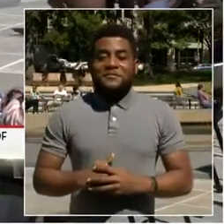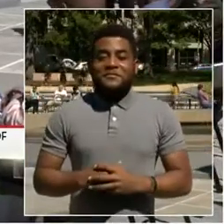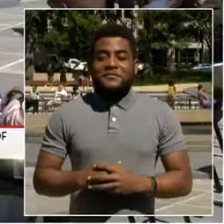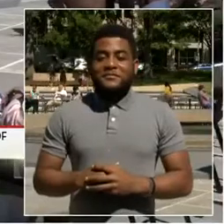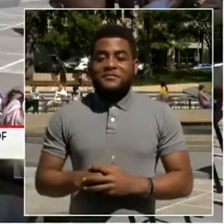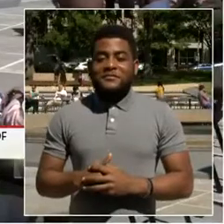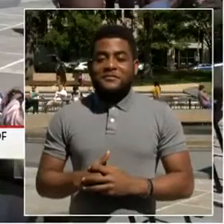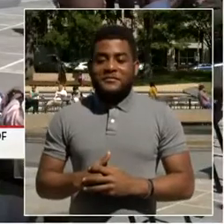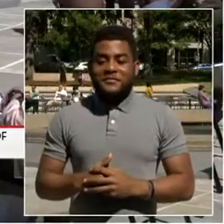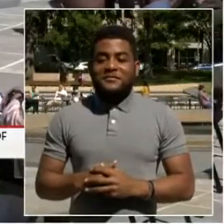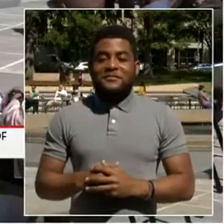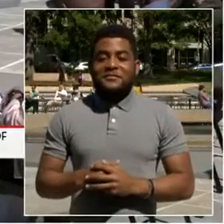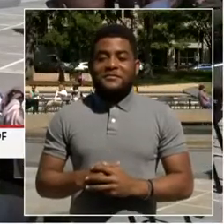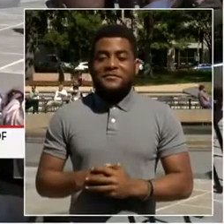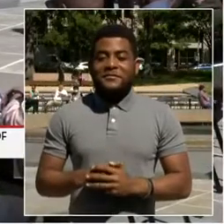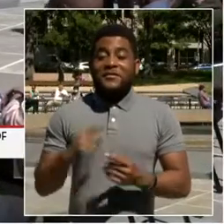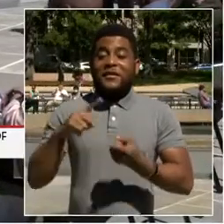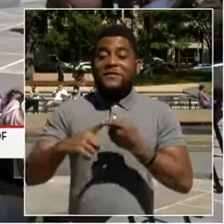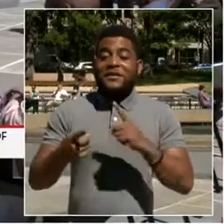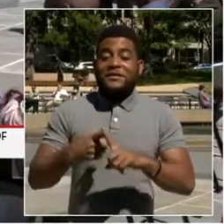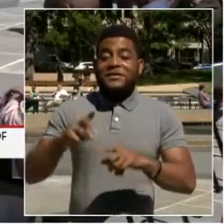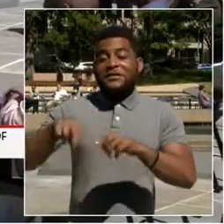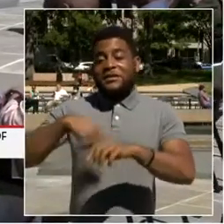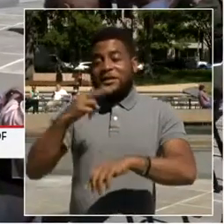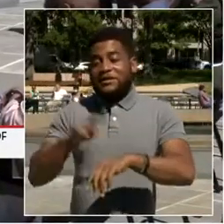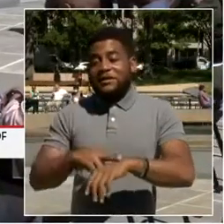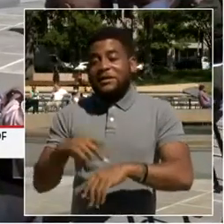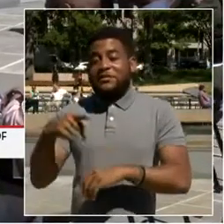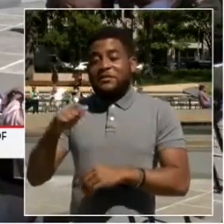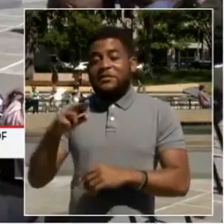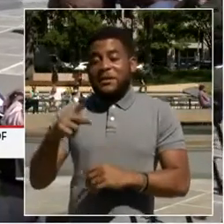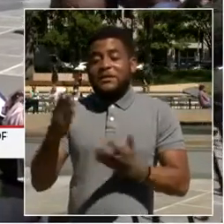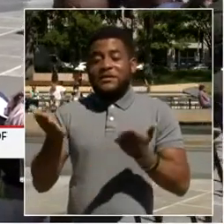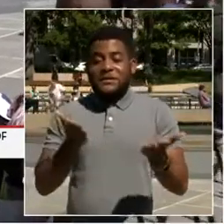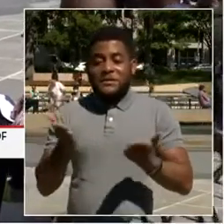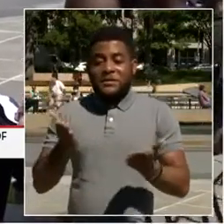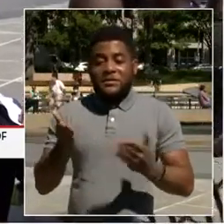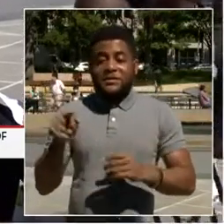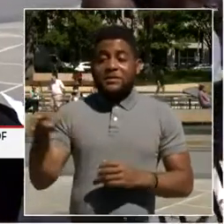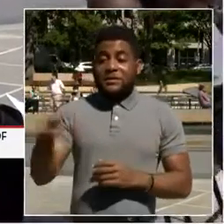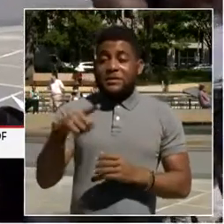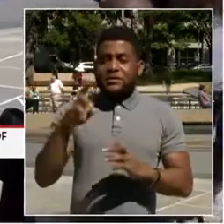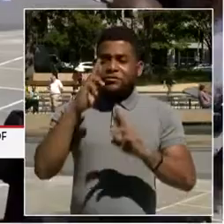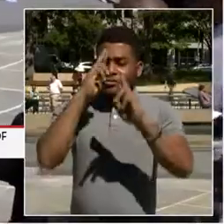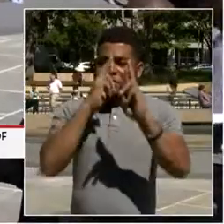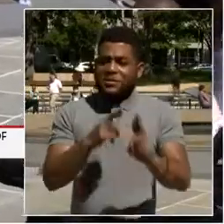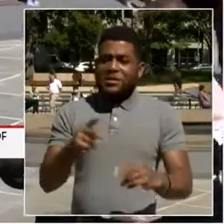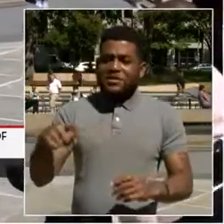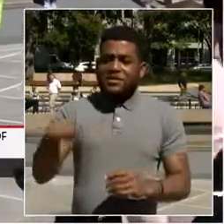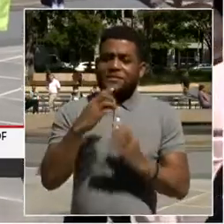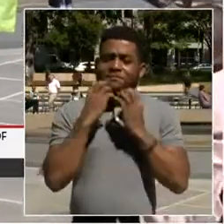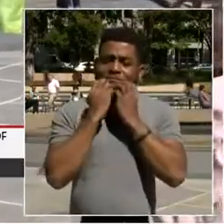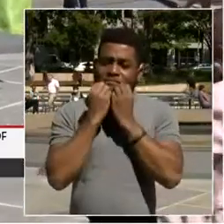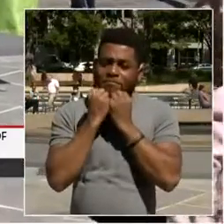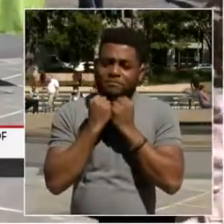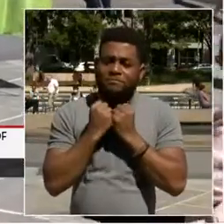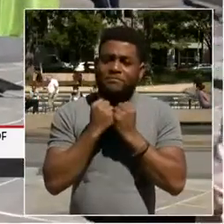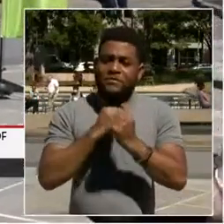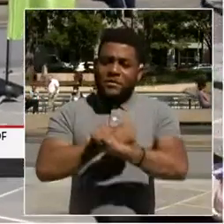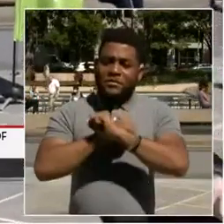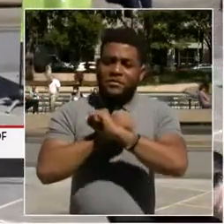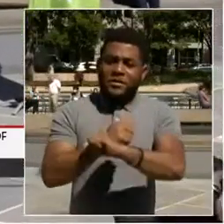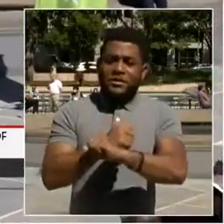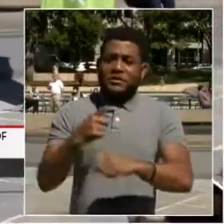To our friends at the National Park Service who have the honor of preserving and protecting some of the